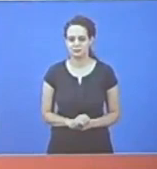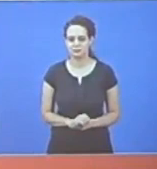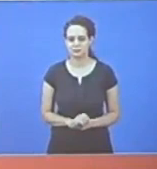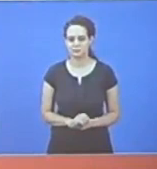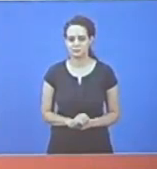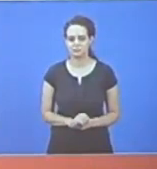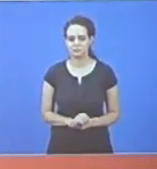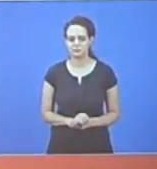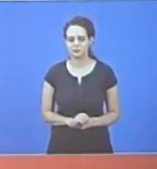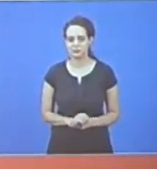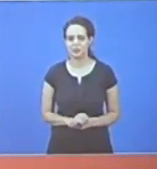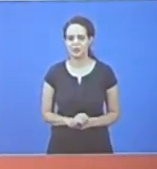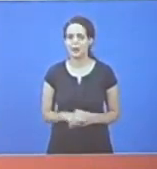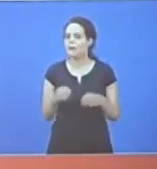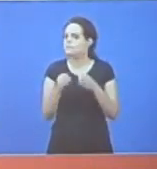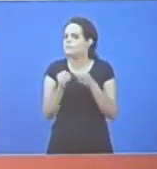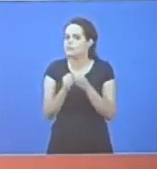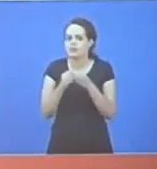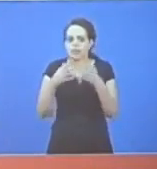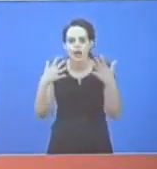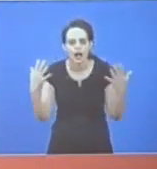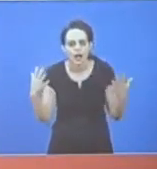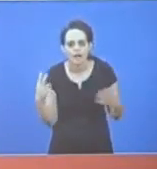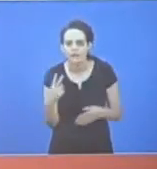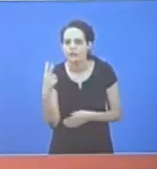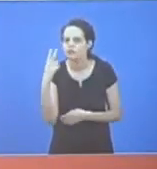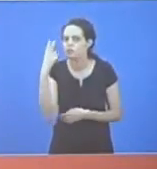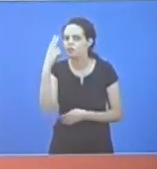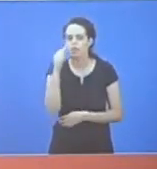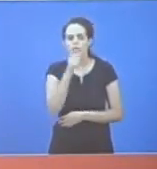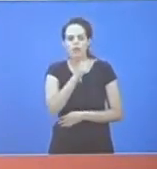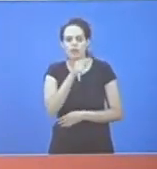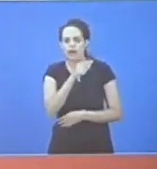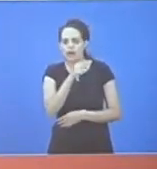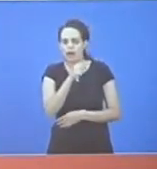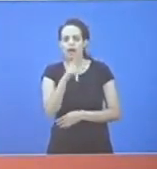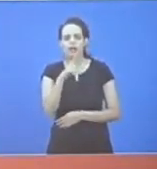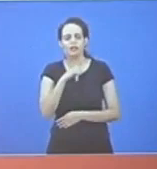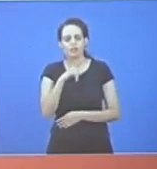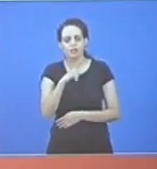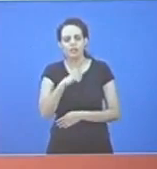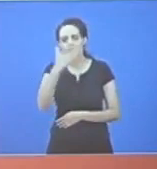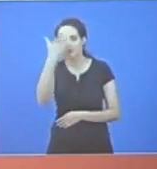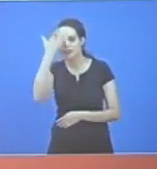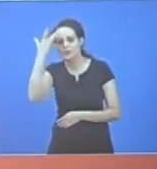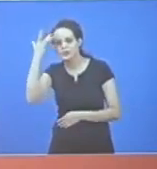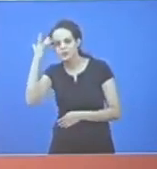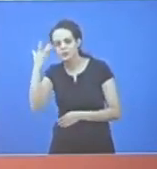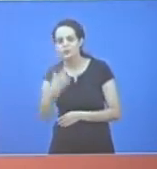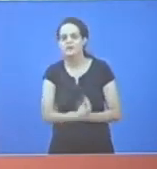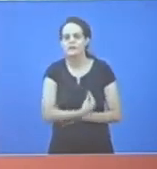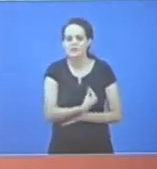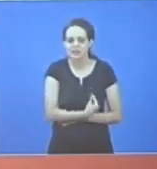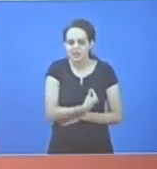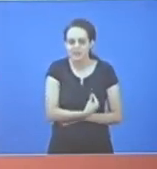We can see a miracle also in Venezuela. There is people alive